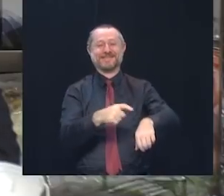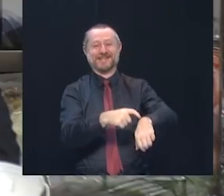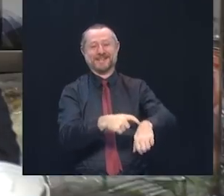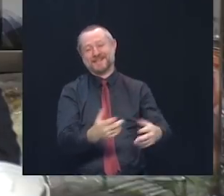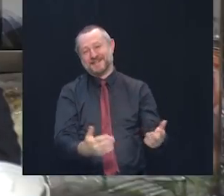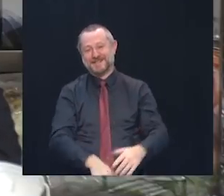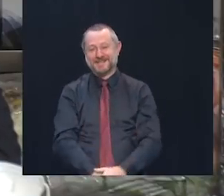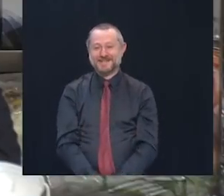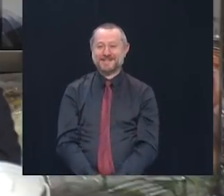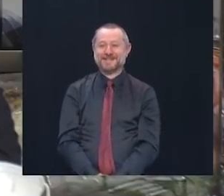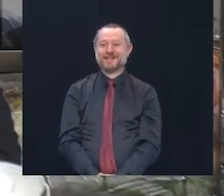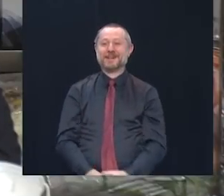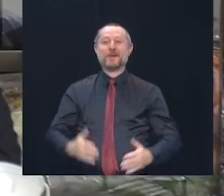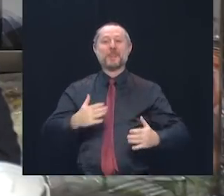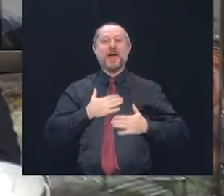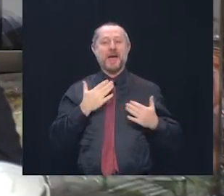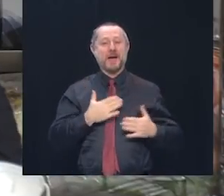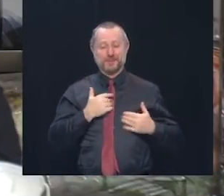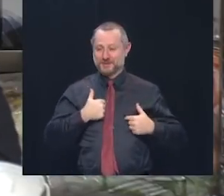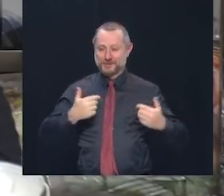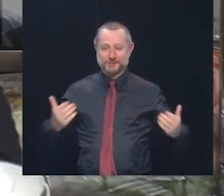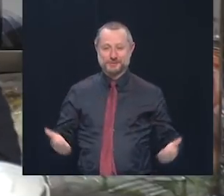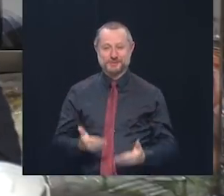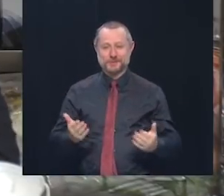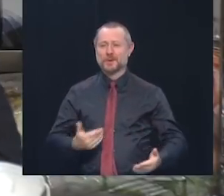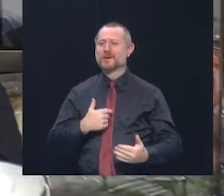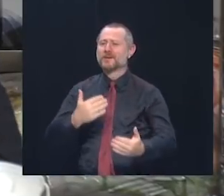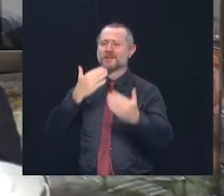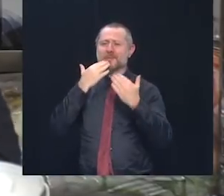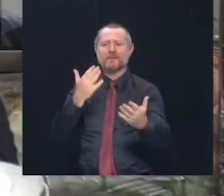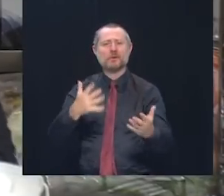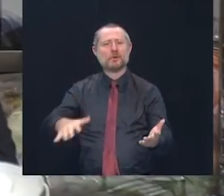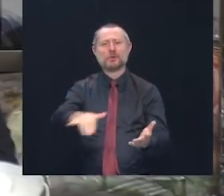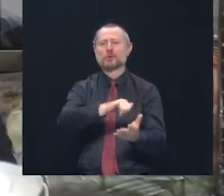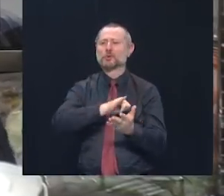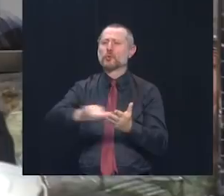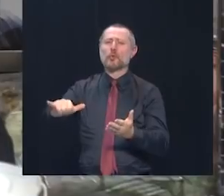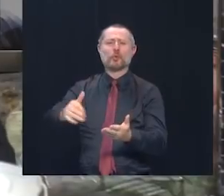Pleasure to be here. I want to thank the New York